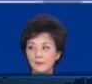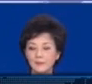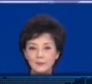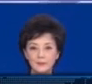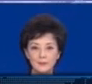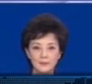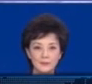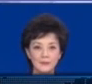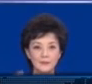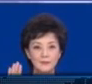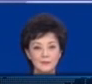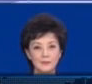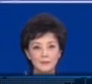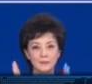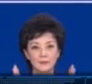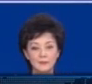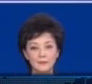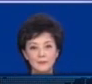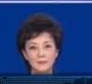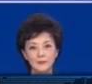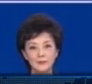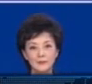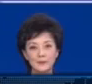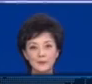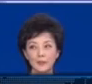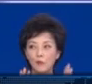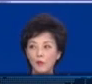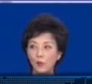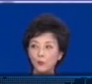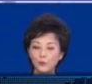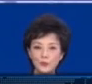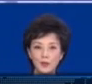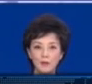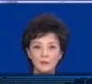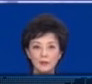Now the situation of epidemic control in China is improving right now.